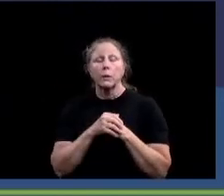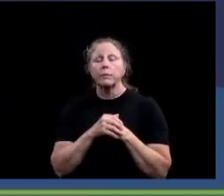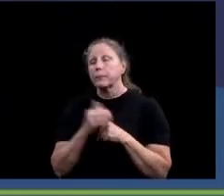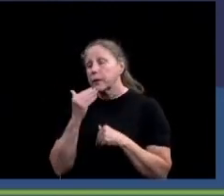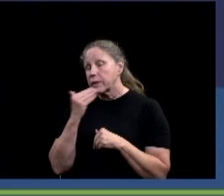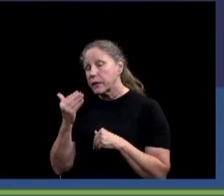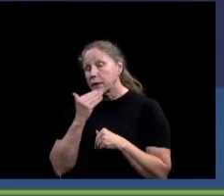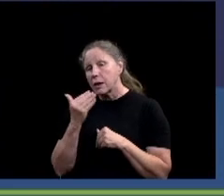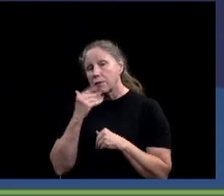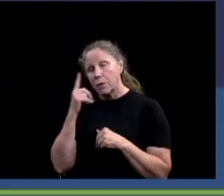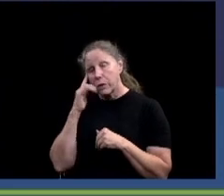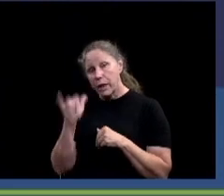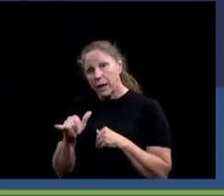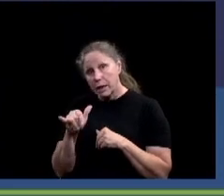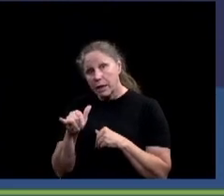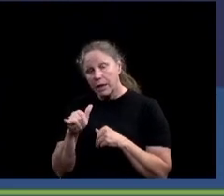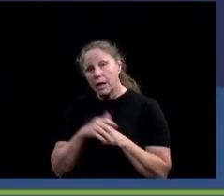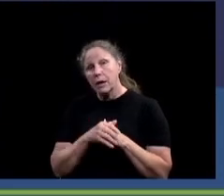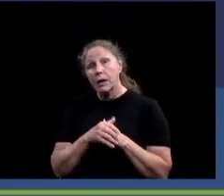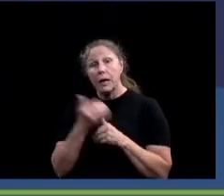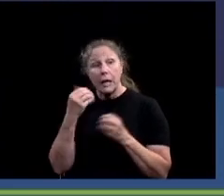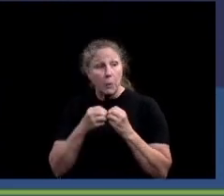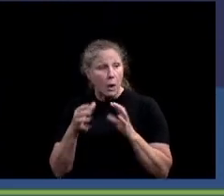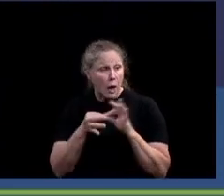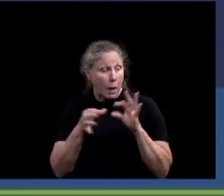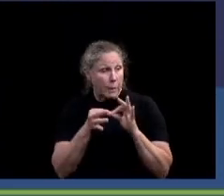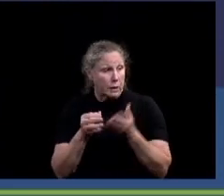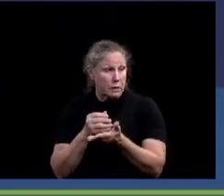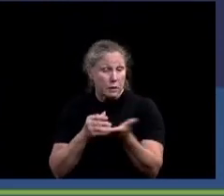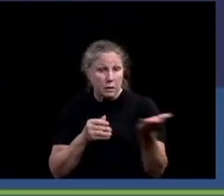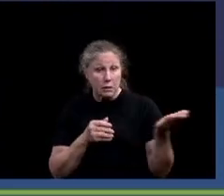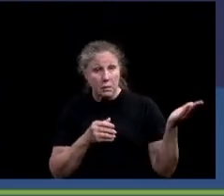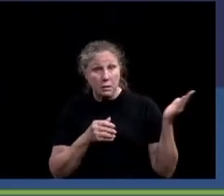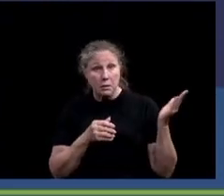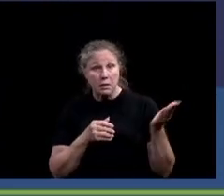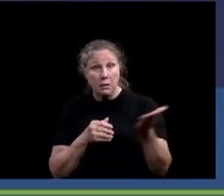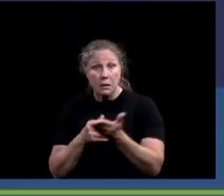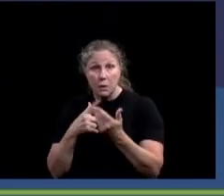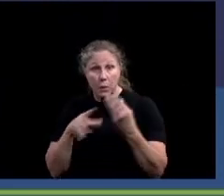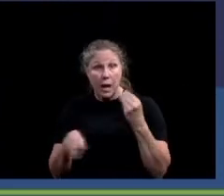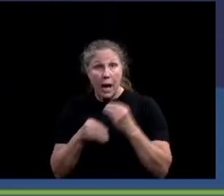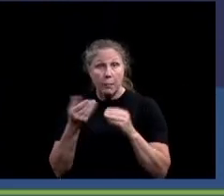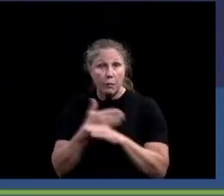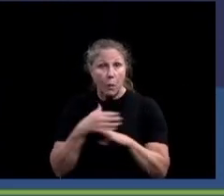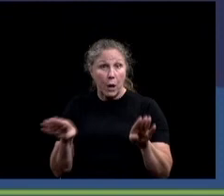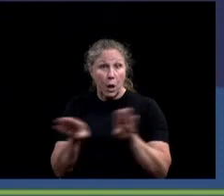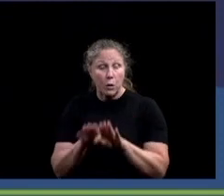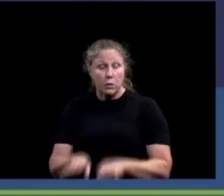have anything that else they want to add before we close here on this item, Chief?